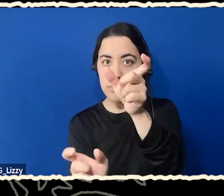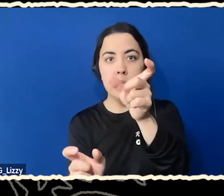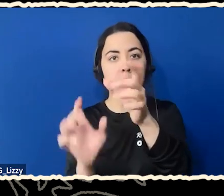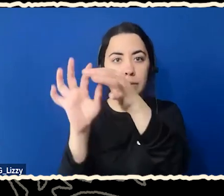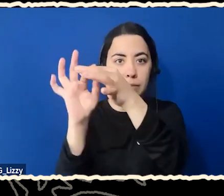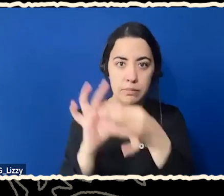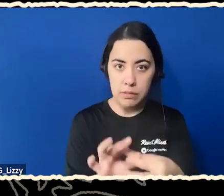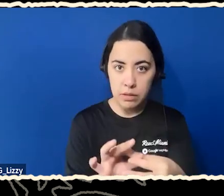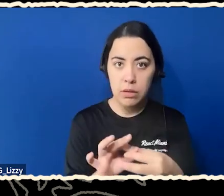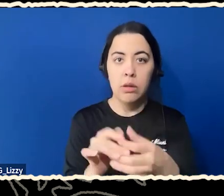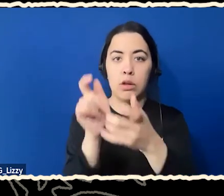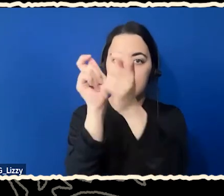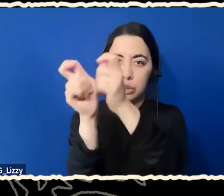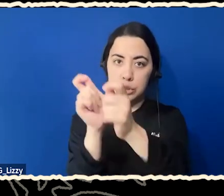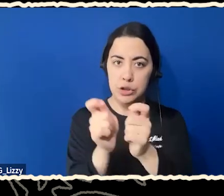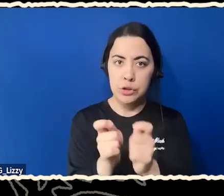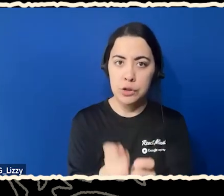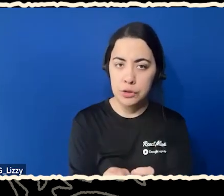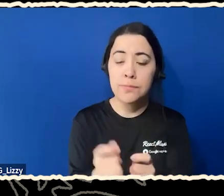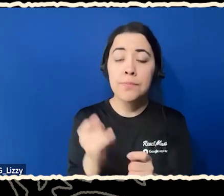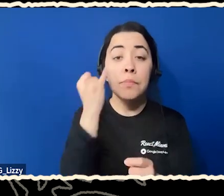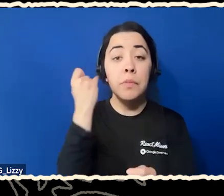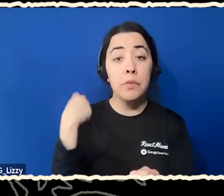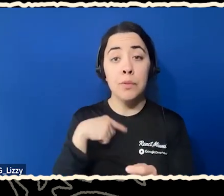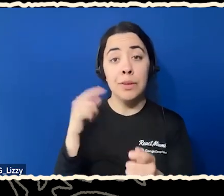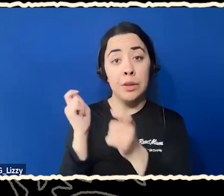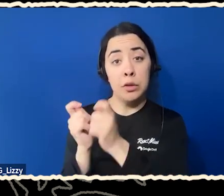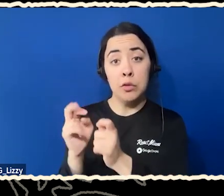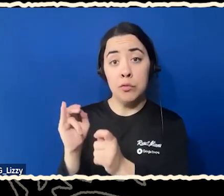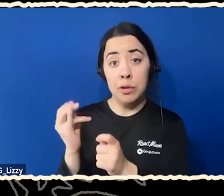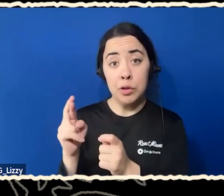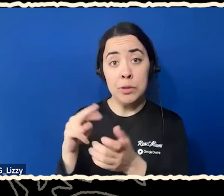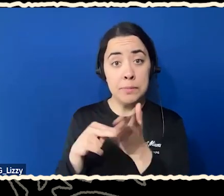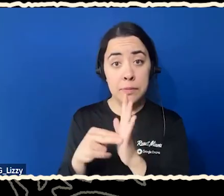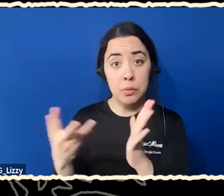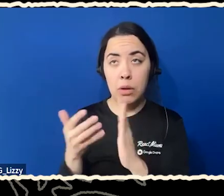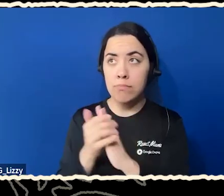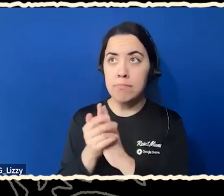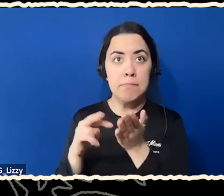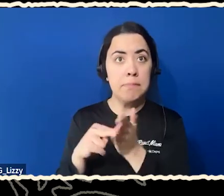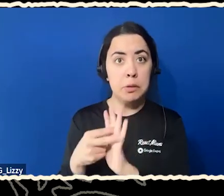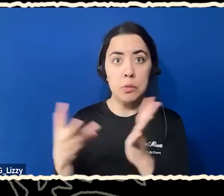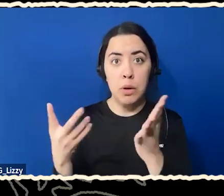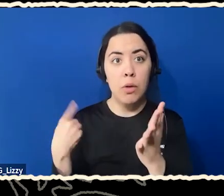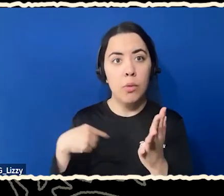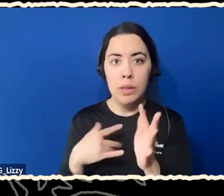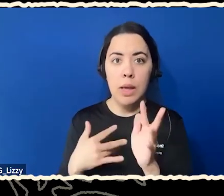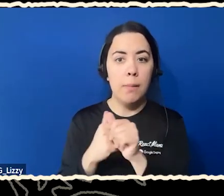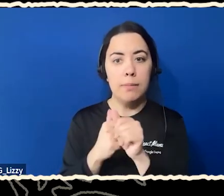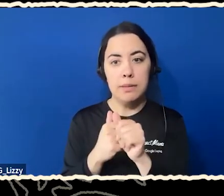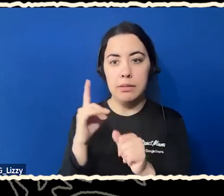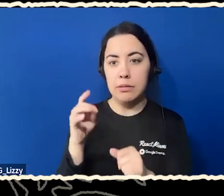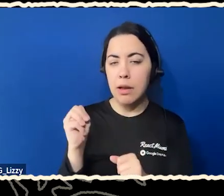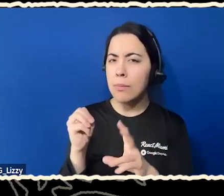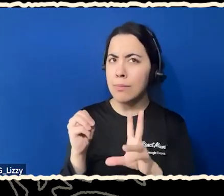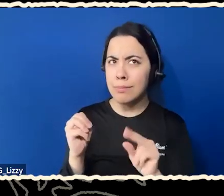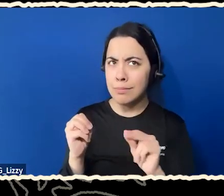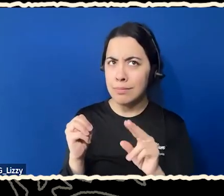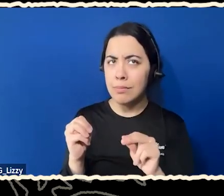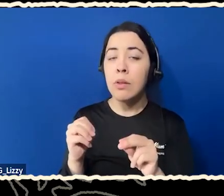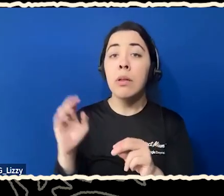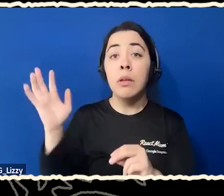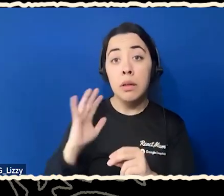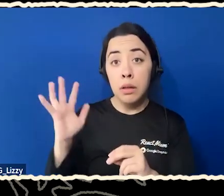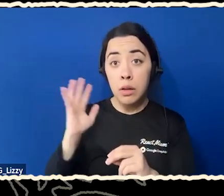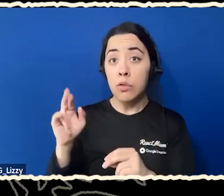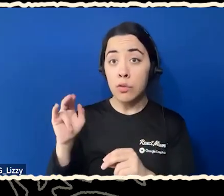Now, when we render, it doesn't automatically mean that we also update the DOM. React initially pitched